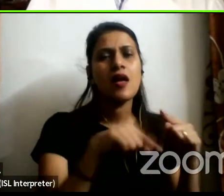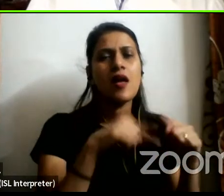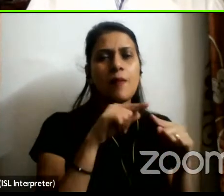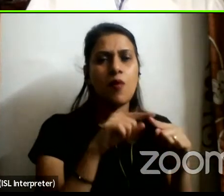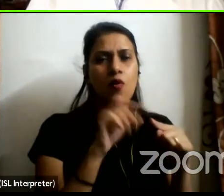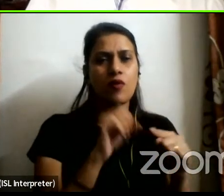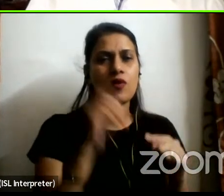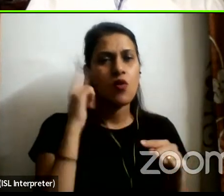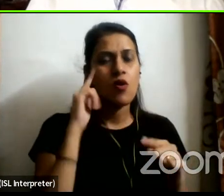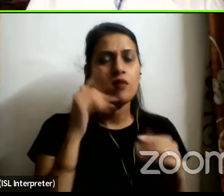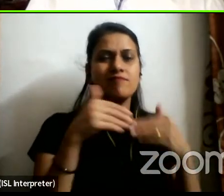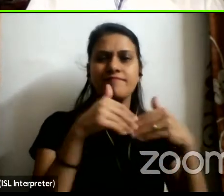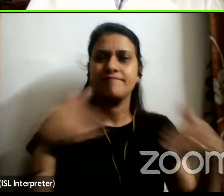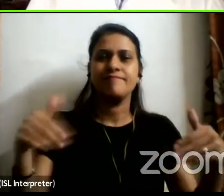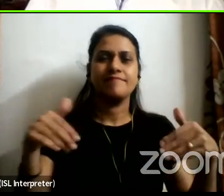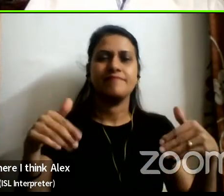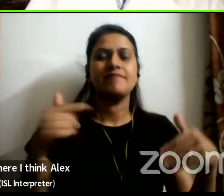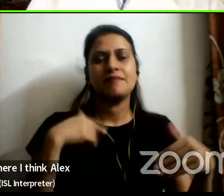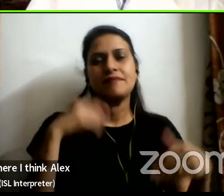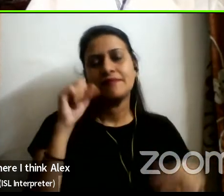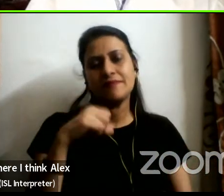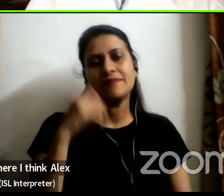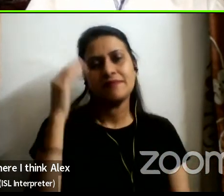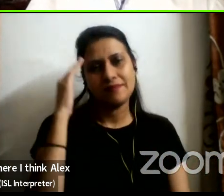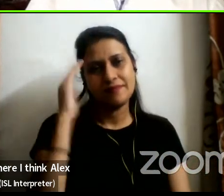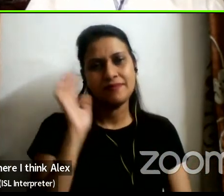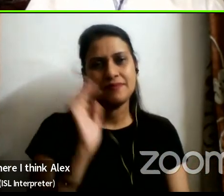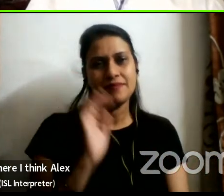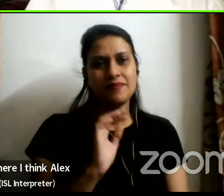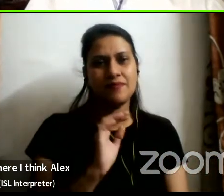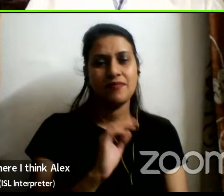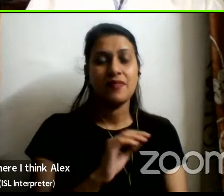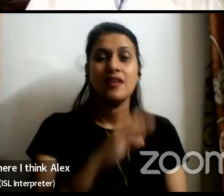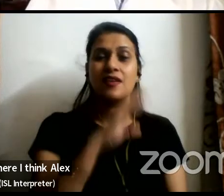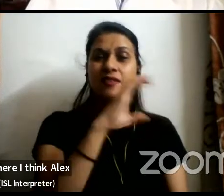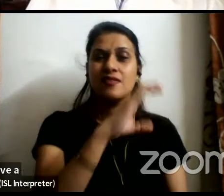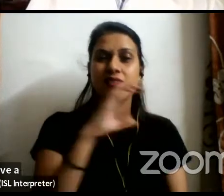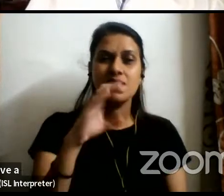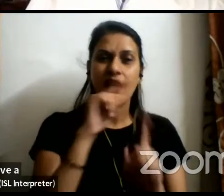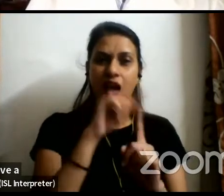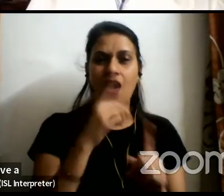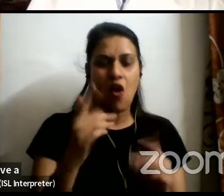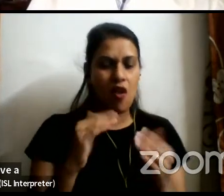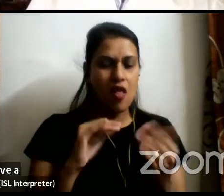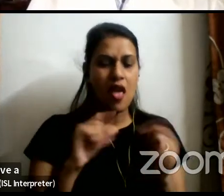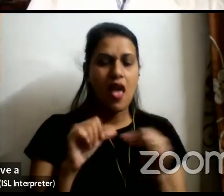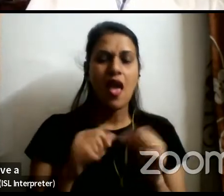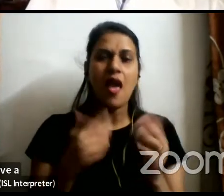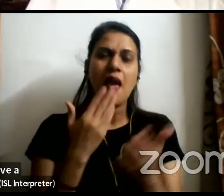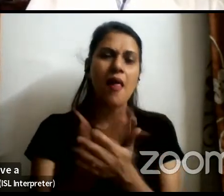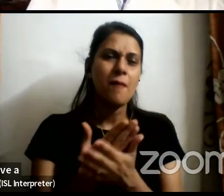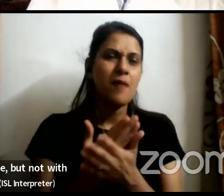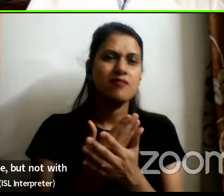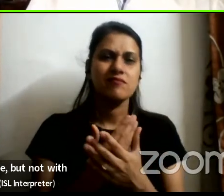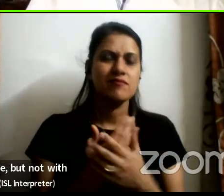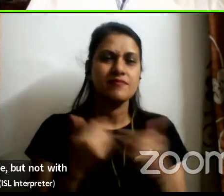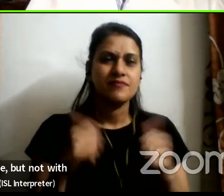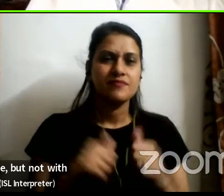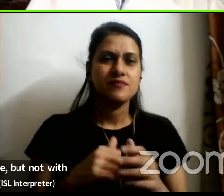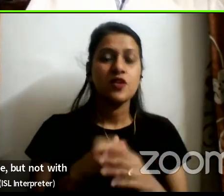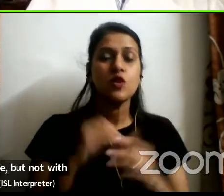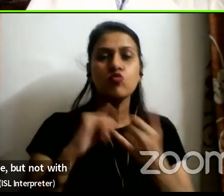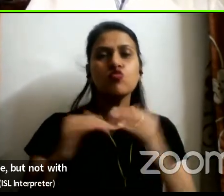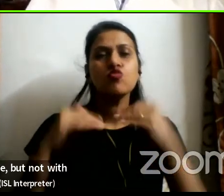the line in terms of, I do have a grudge, but not with the CCI and the appeal tribunal. I think the blame lies with partly Supreme Court